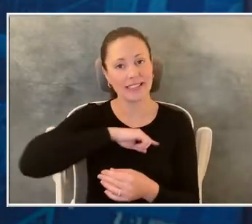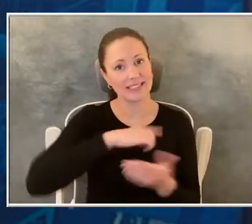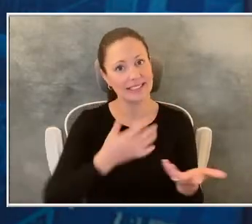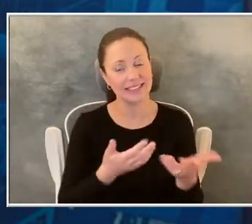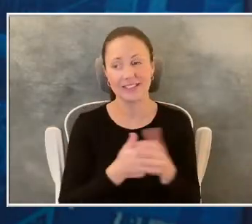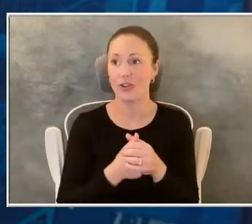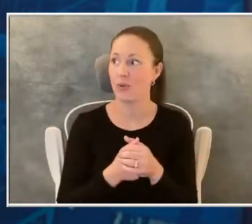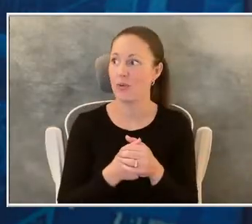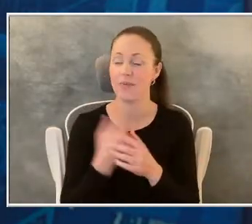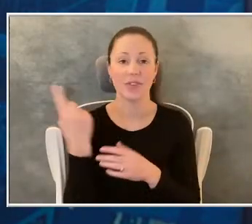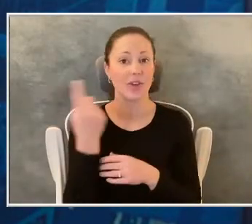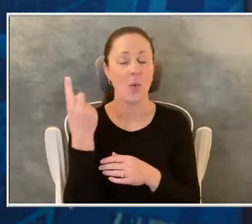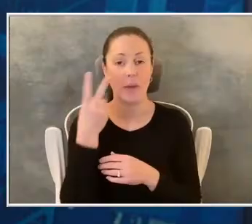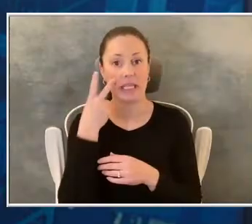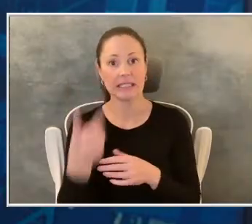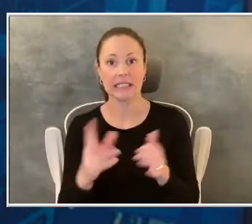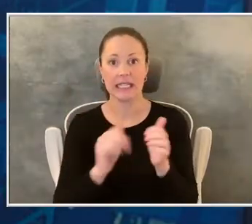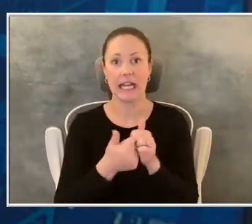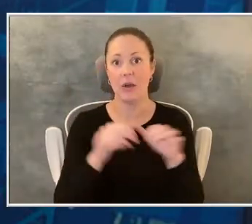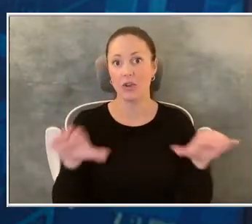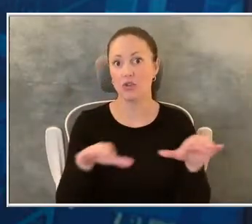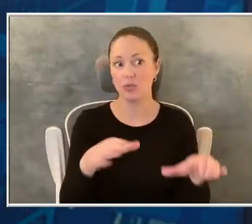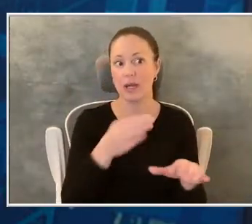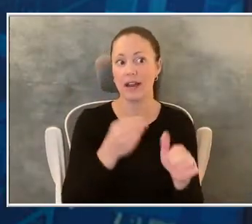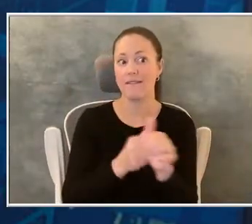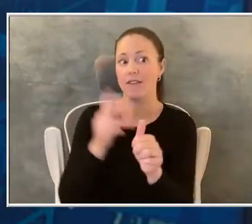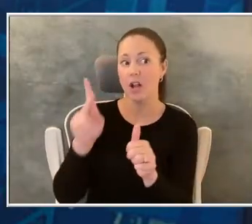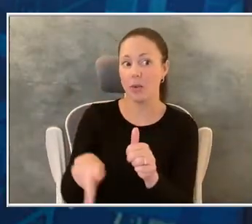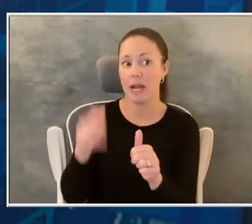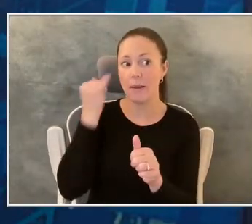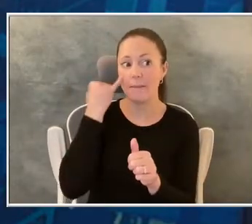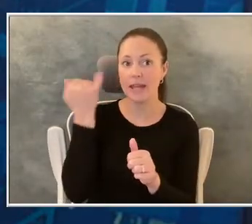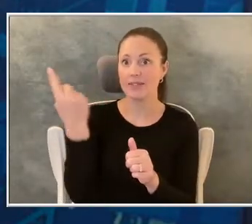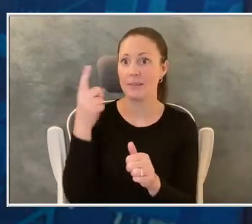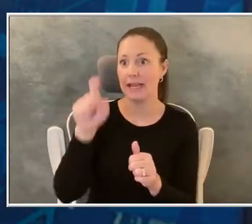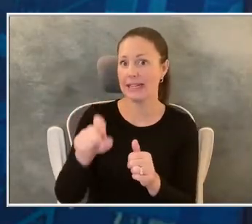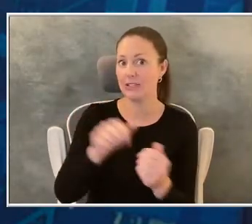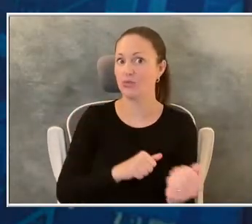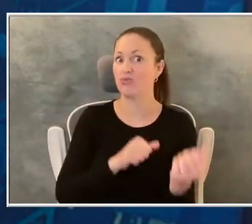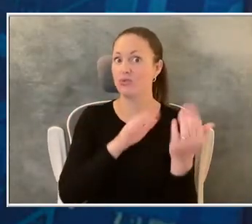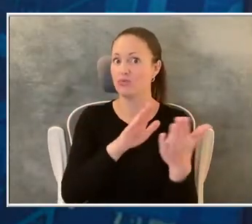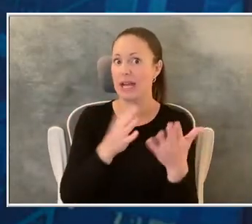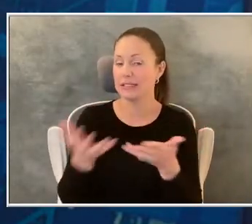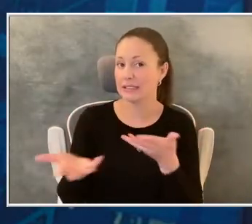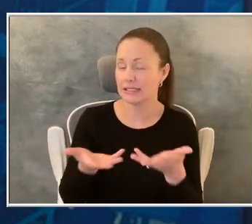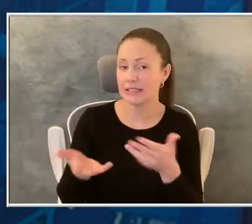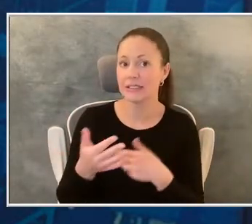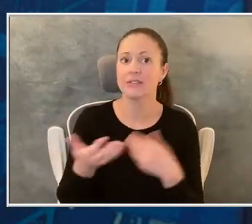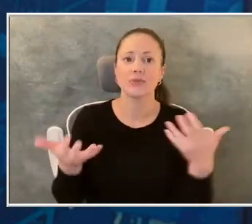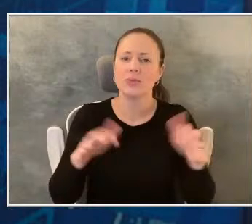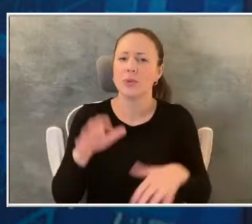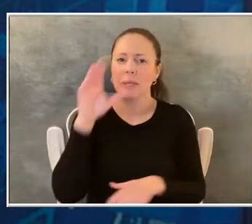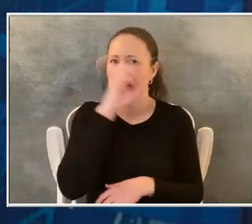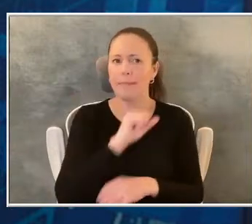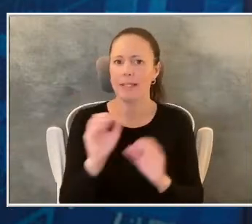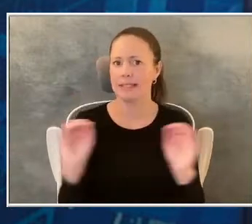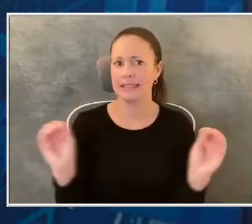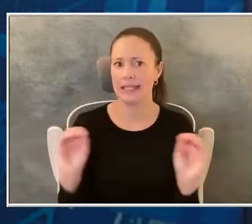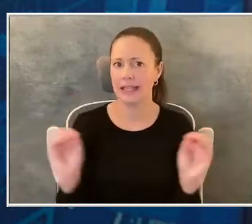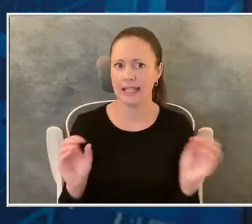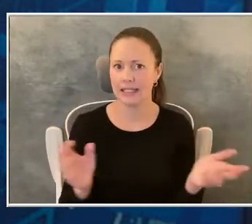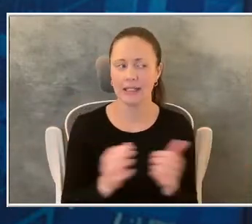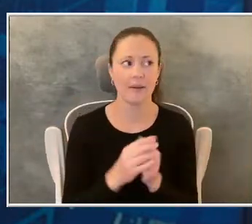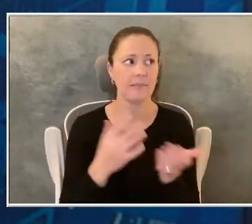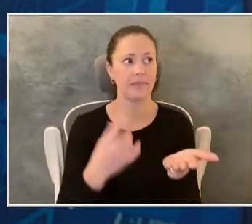seeing how they're doing and following up with anything that needs addressed so that we're not missing anything. Sometimes our patients